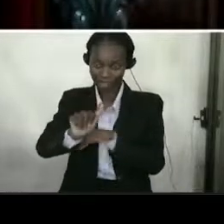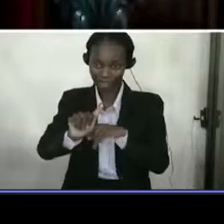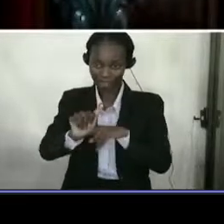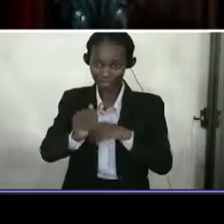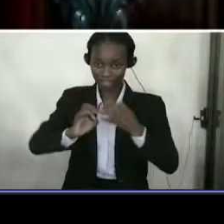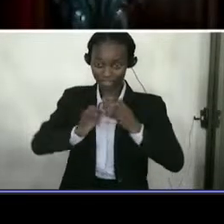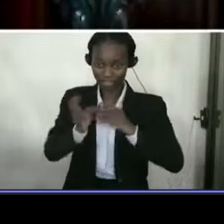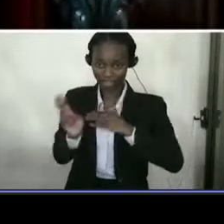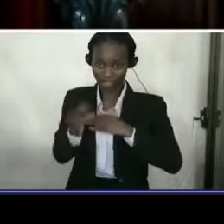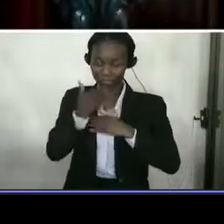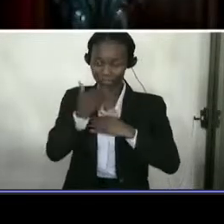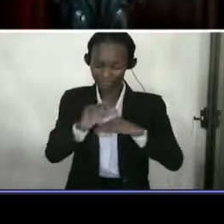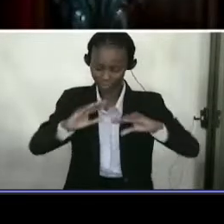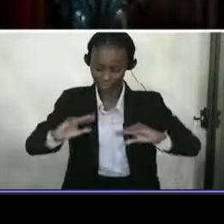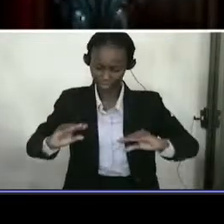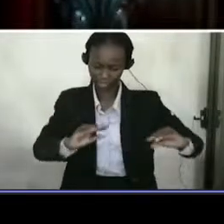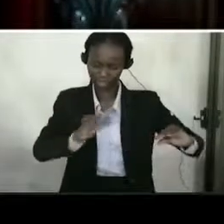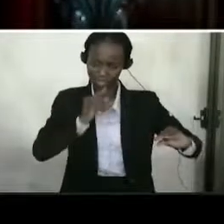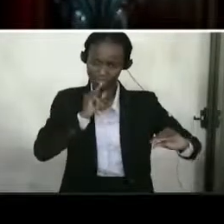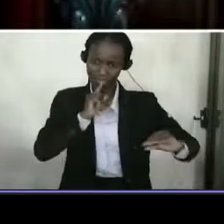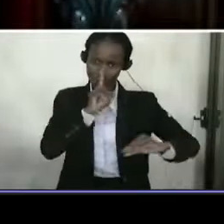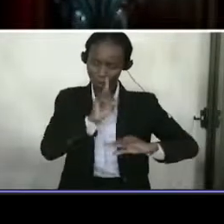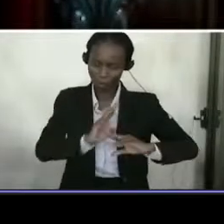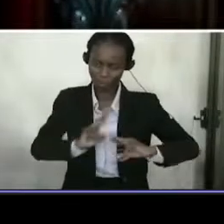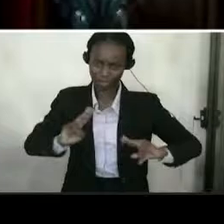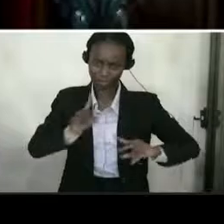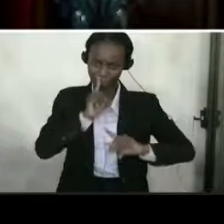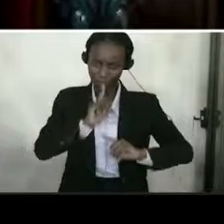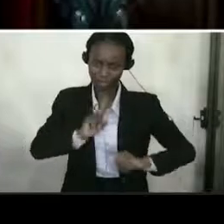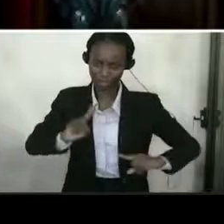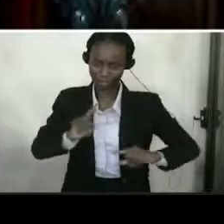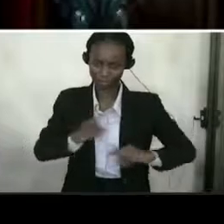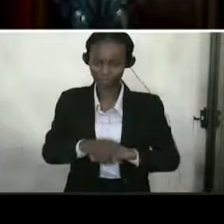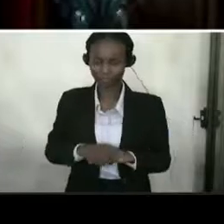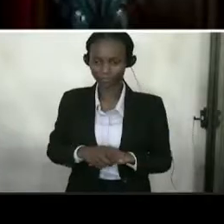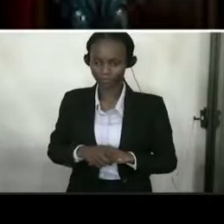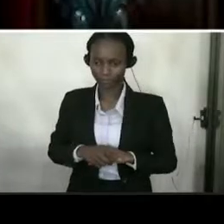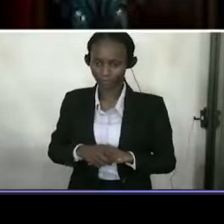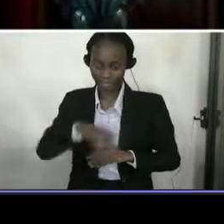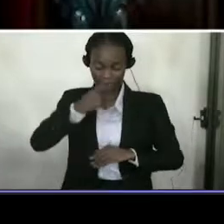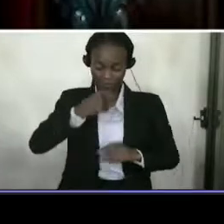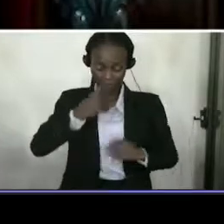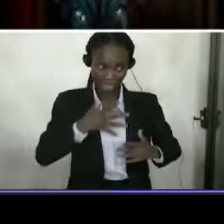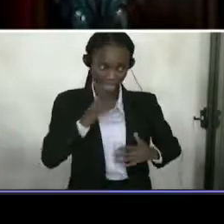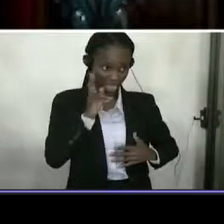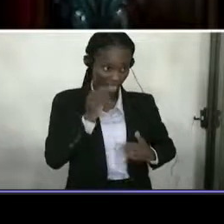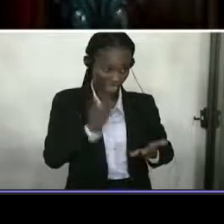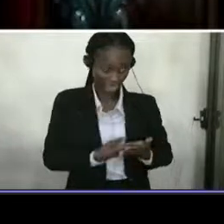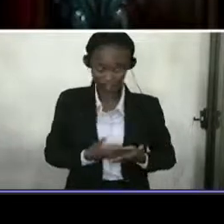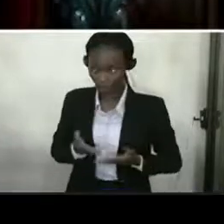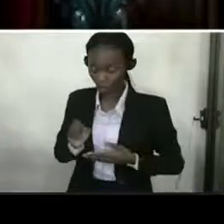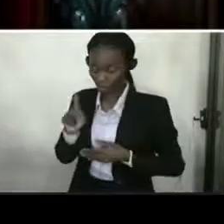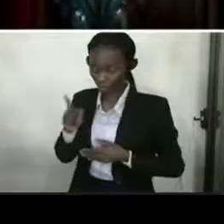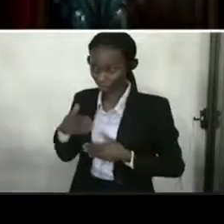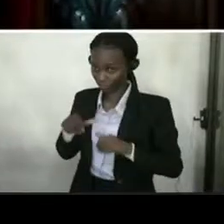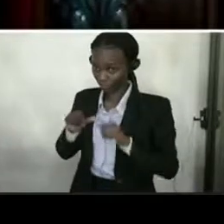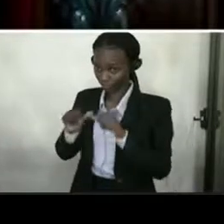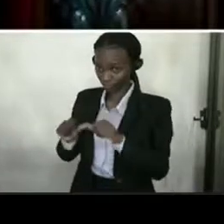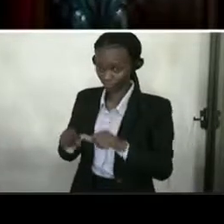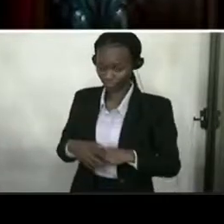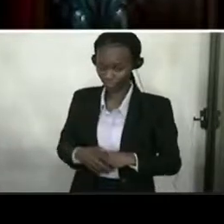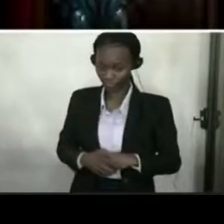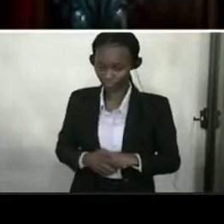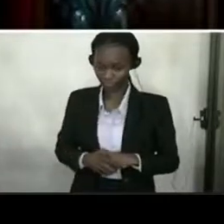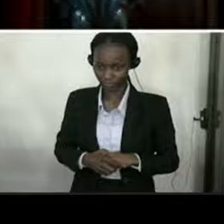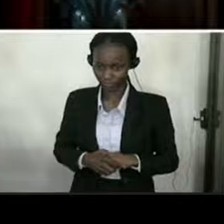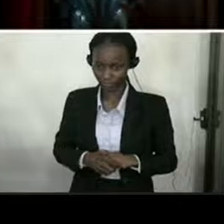Yes, I can hear you. Can you keep quiet, please? Yeah? I can hear you now. Okay, go on.